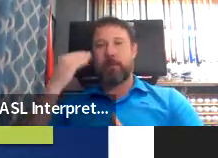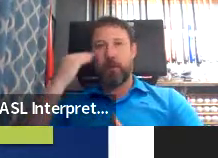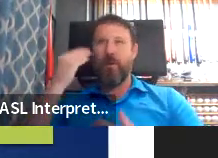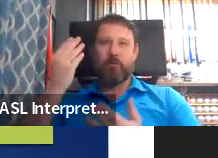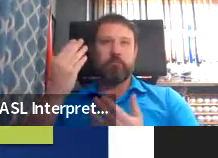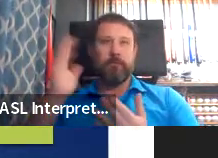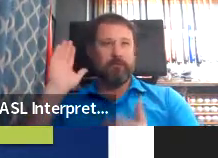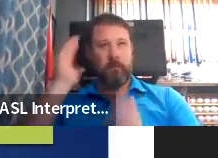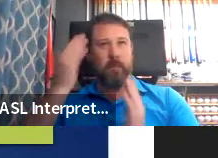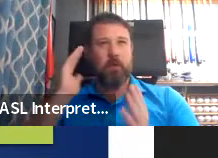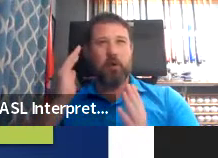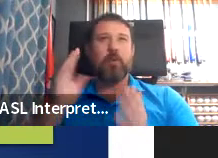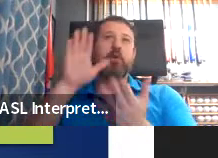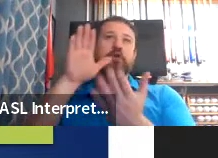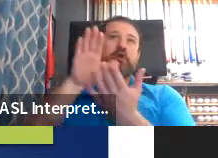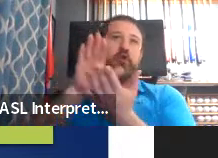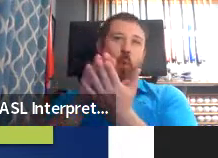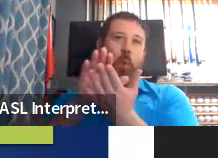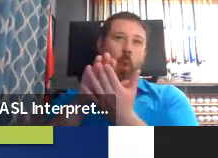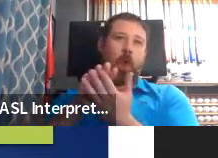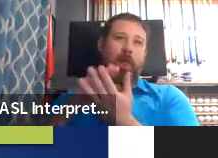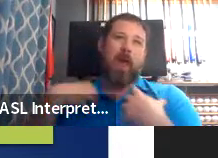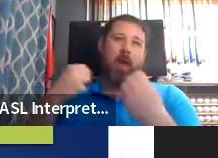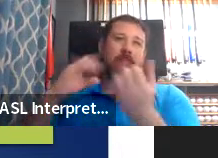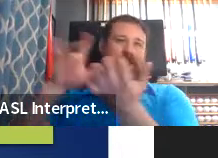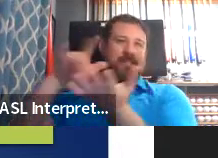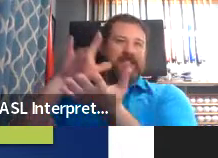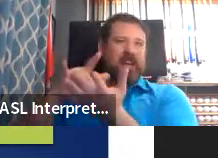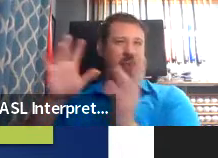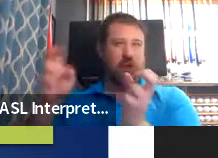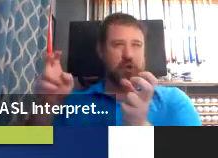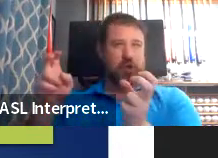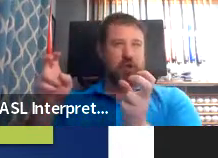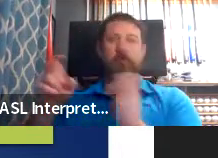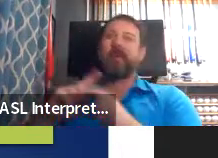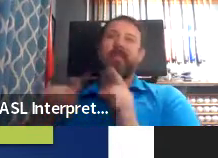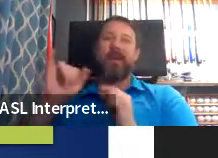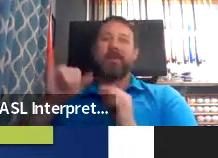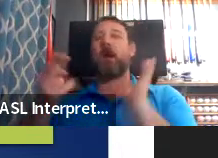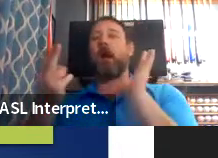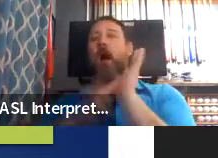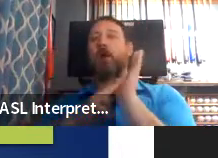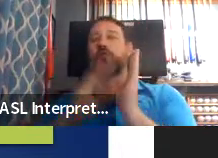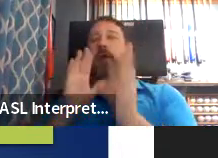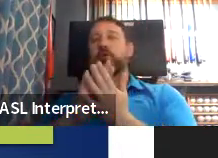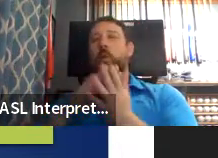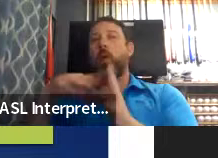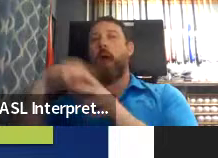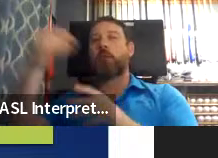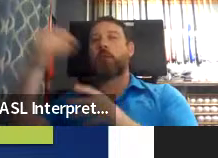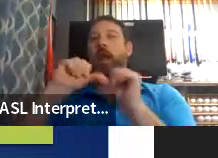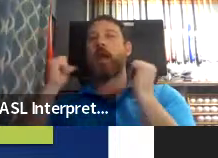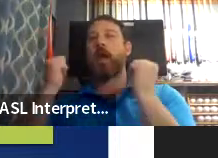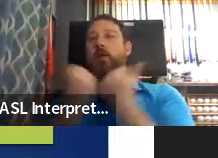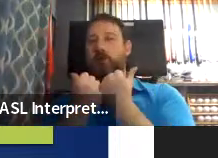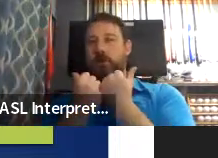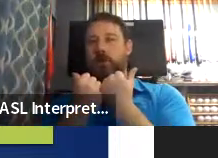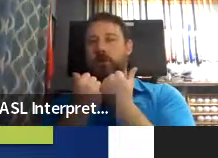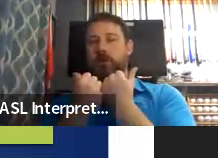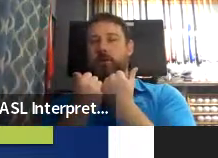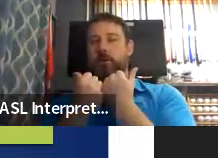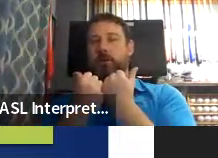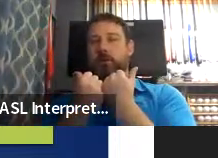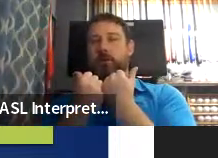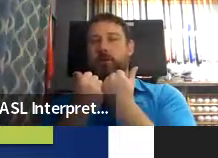with school-based health centers, but they are actually contracted with the schools from an outside agency. And